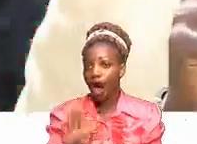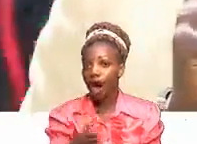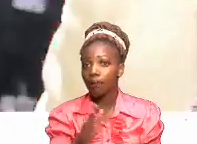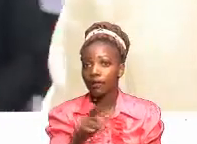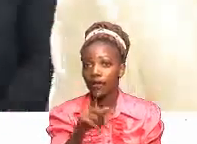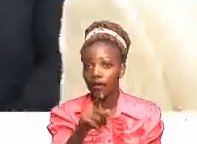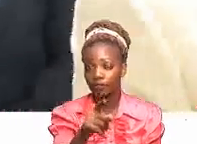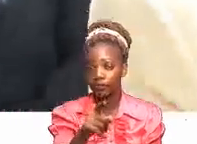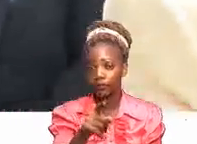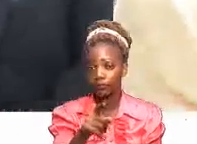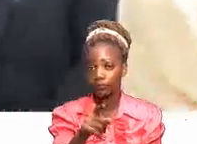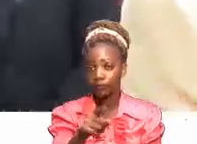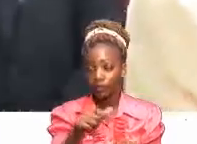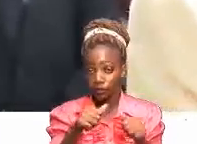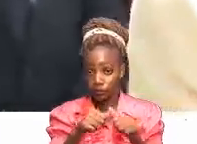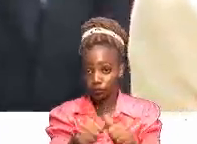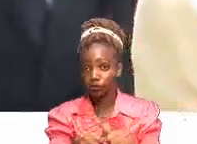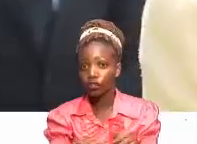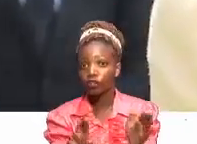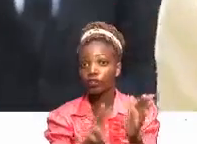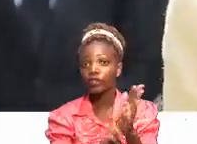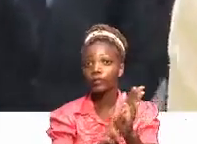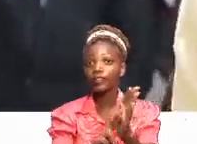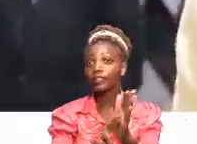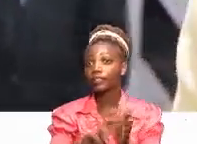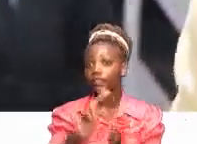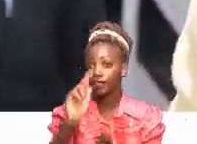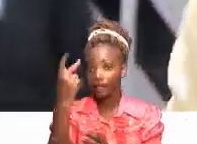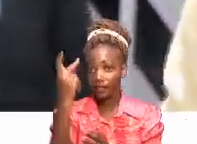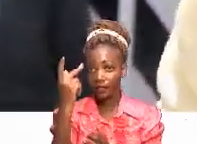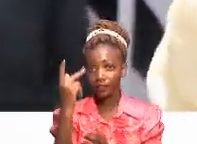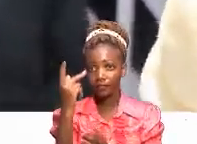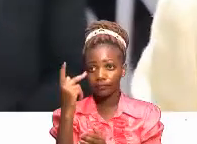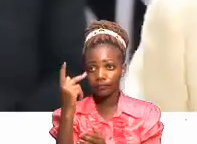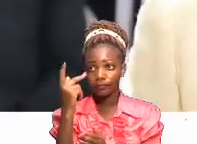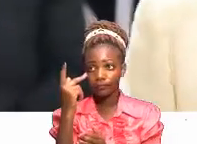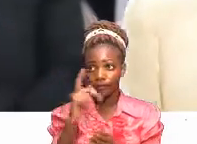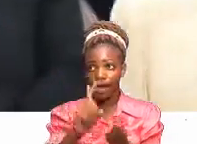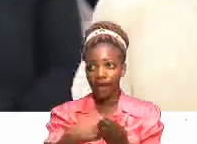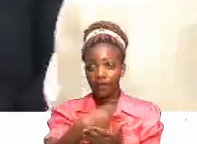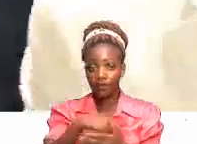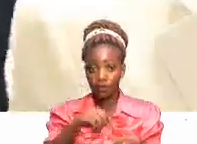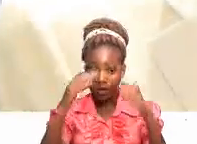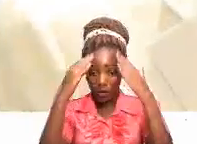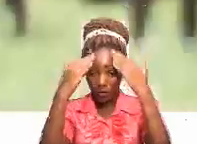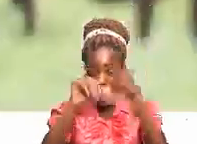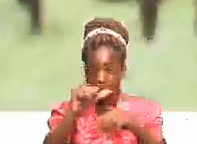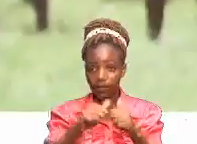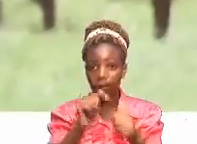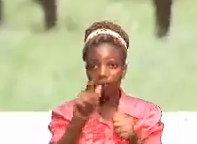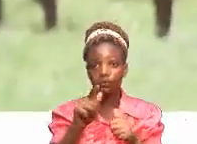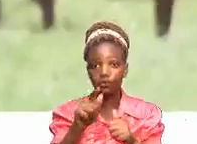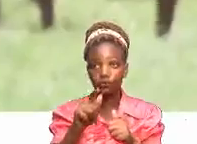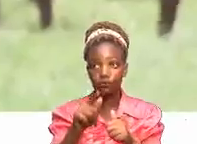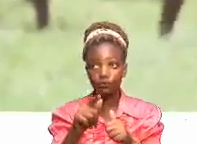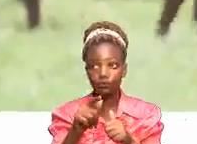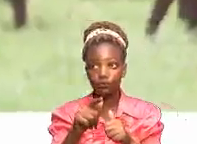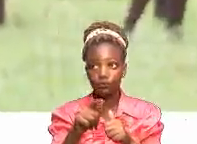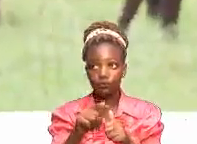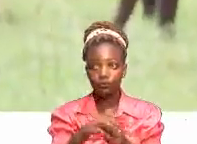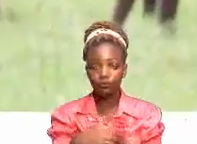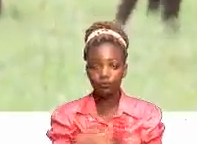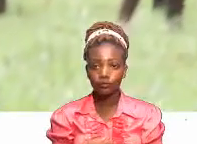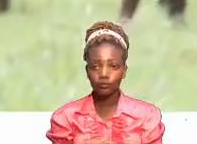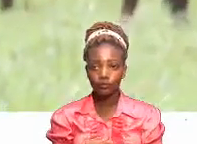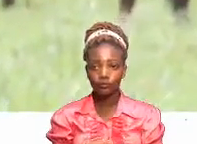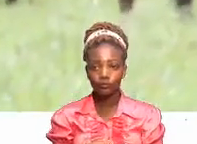the flag of the country, and you all be waiting and watching to see what you are going to do. All the sportsmen are